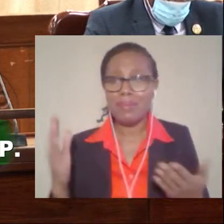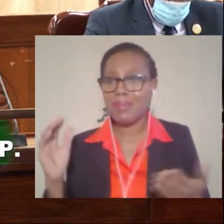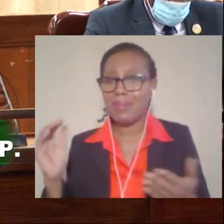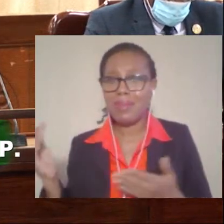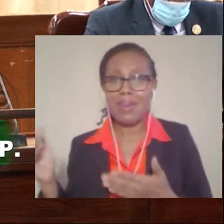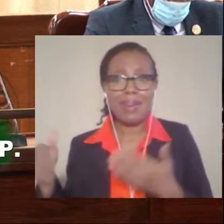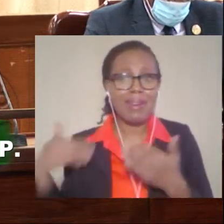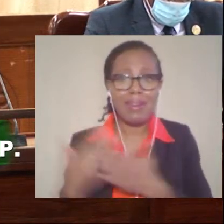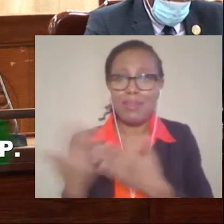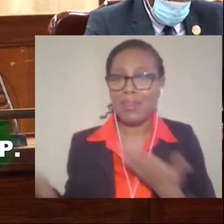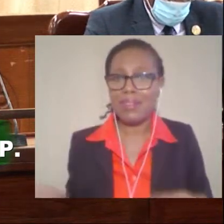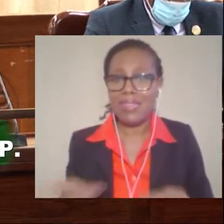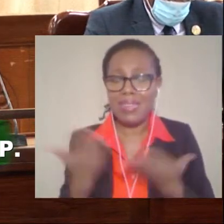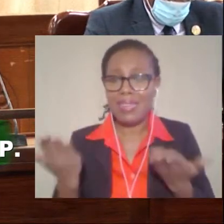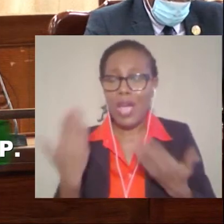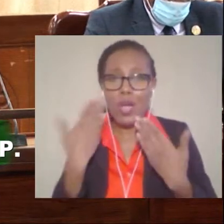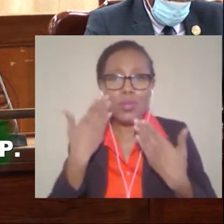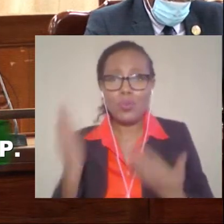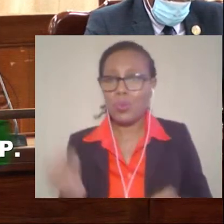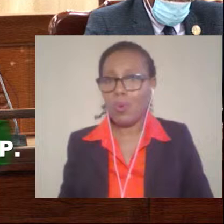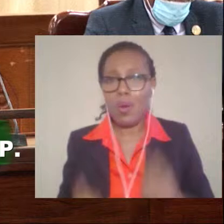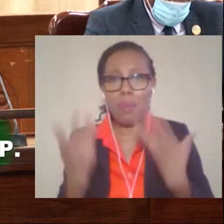the unemployment rate is.